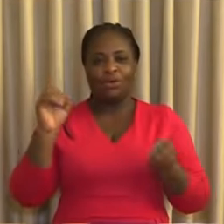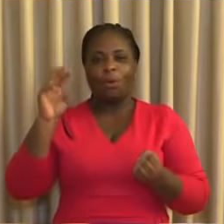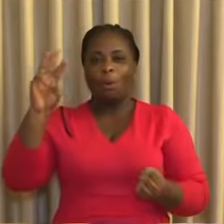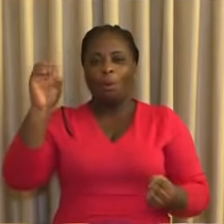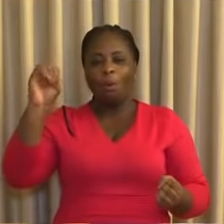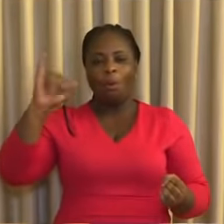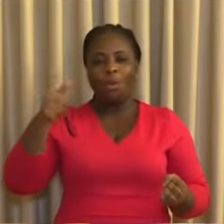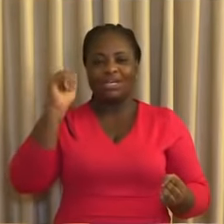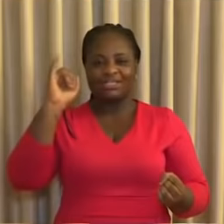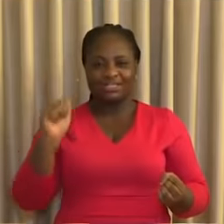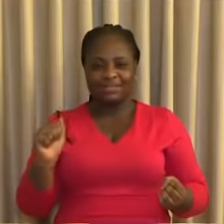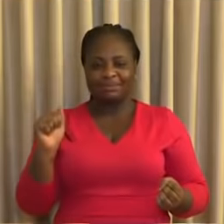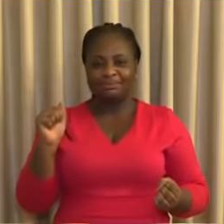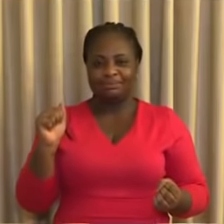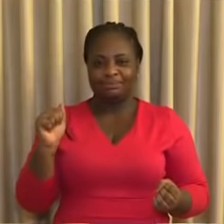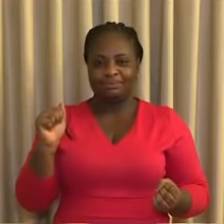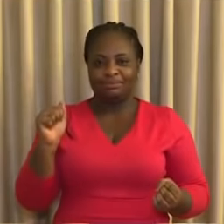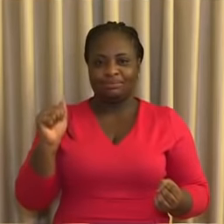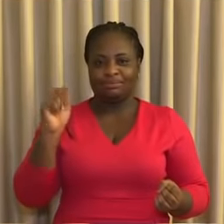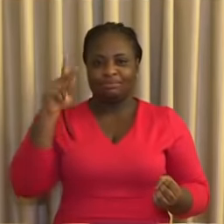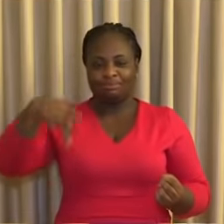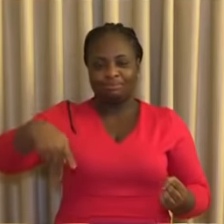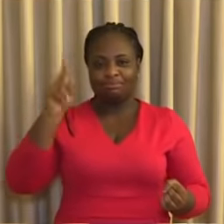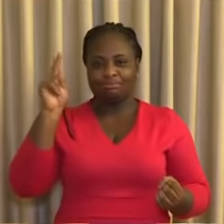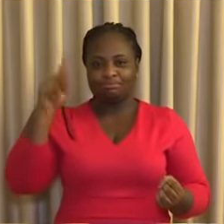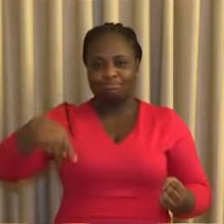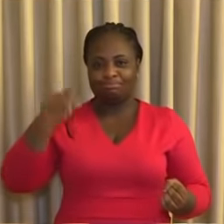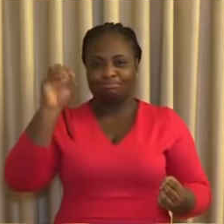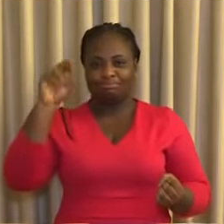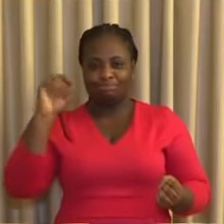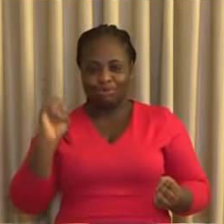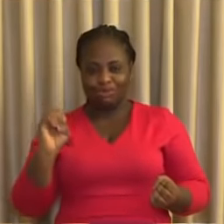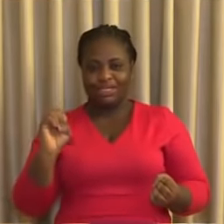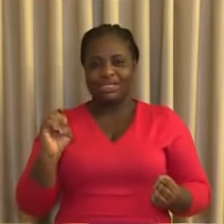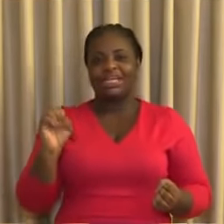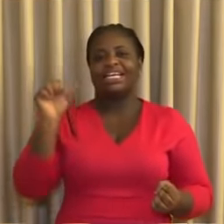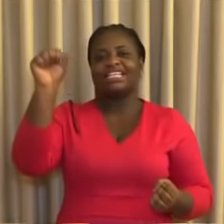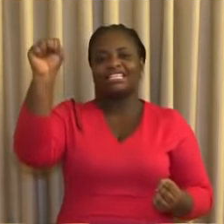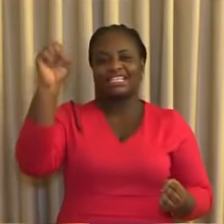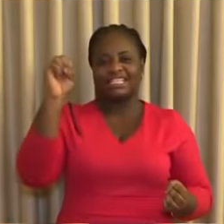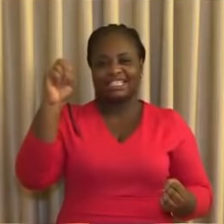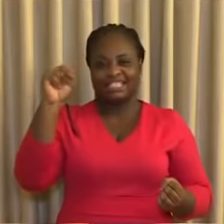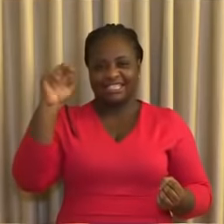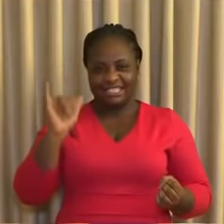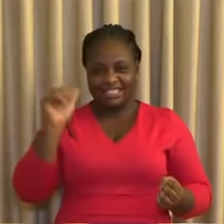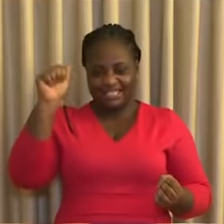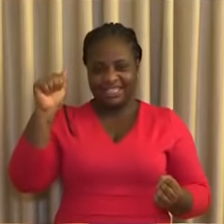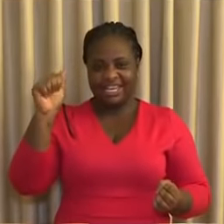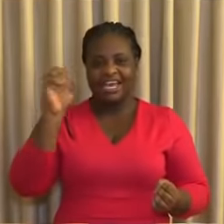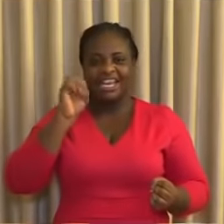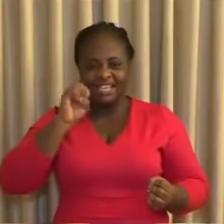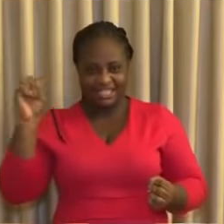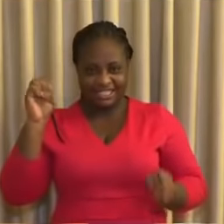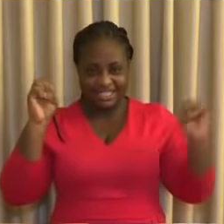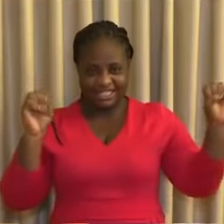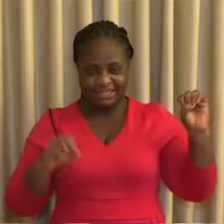Pon Katamanso Municipality, and the Wutusenya East Municipality. In the Greater Kumasi